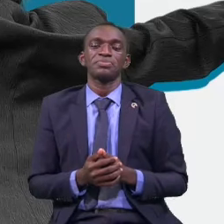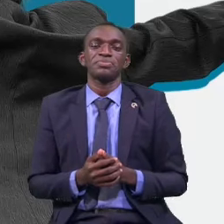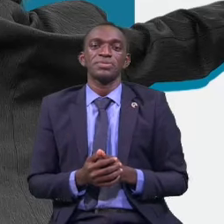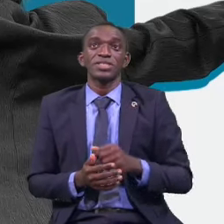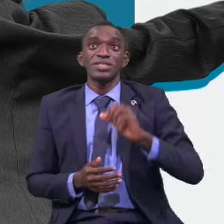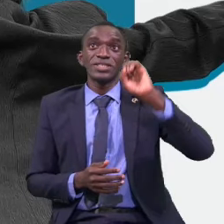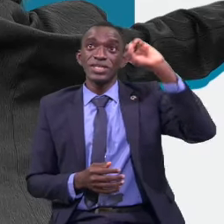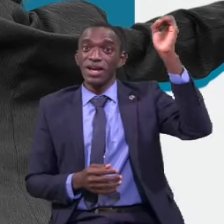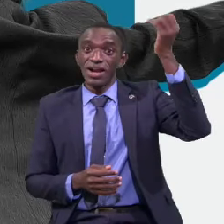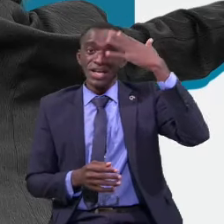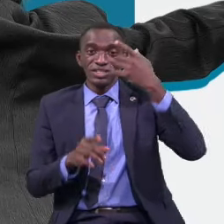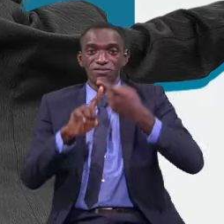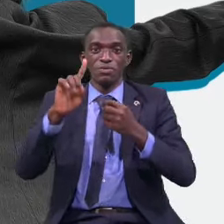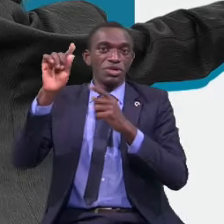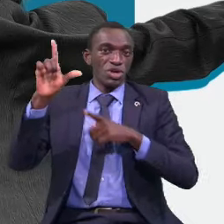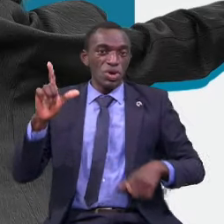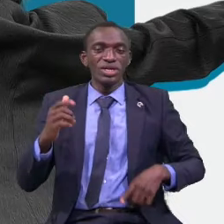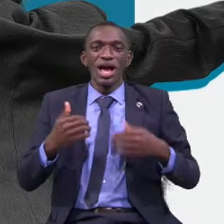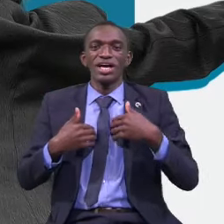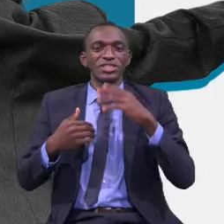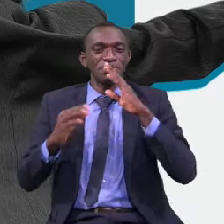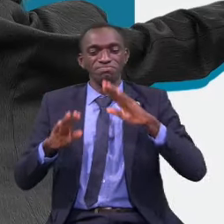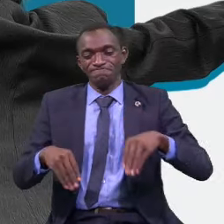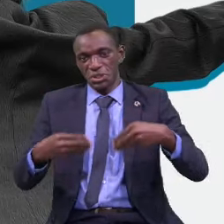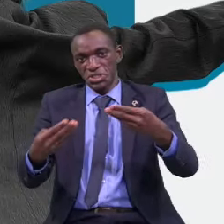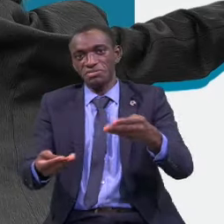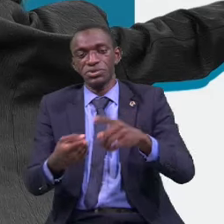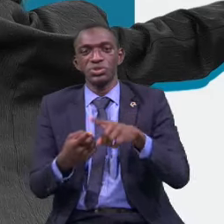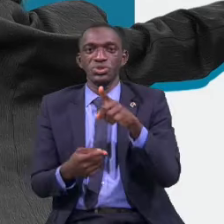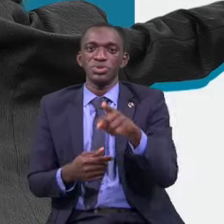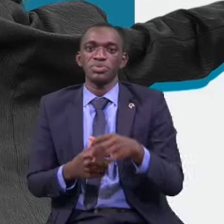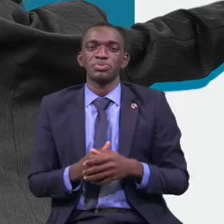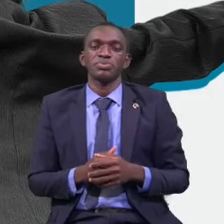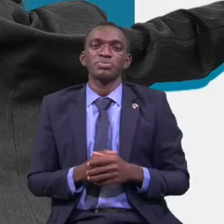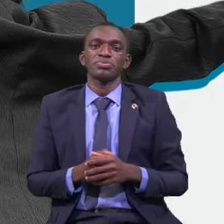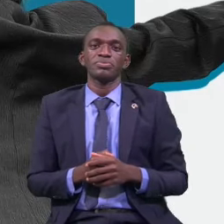Grace from the Lord has been deposited in your life.